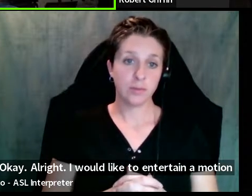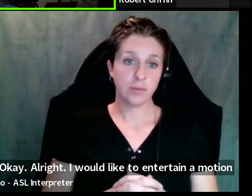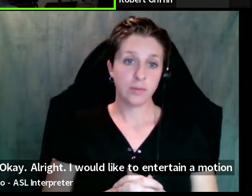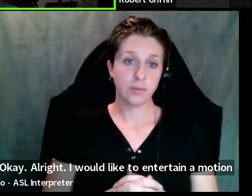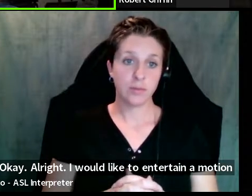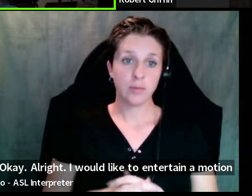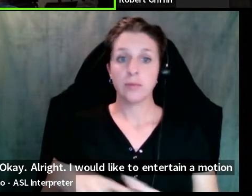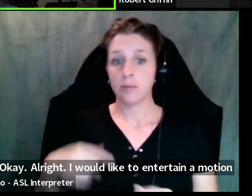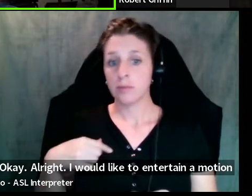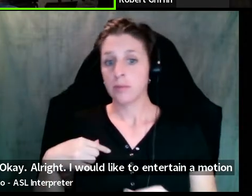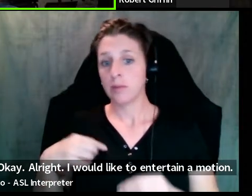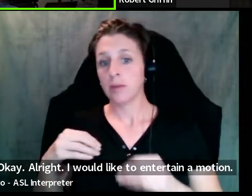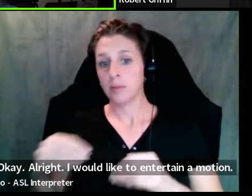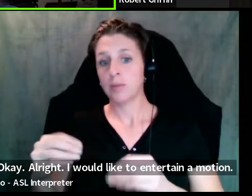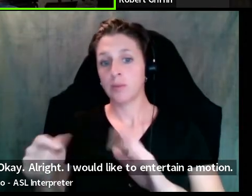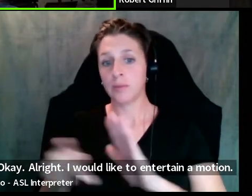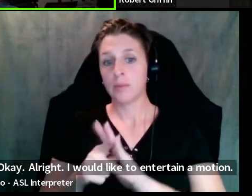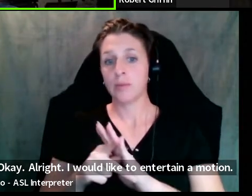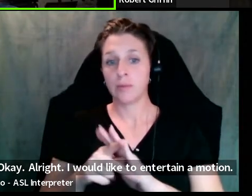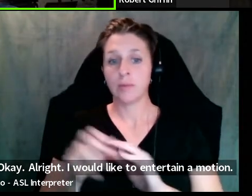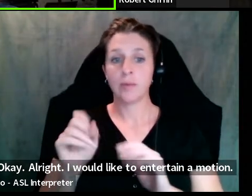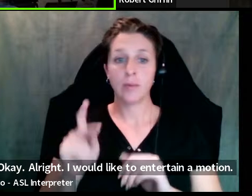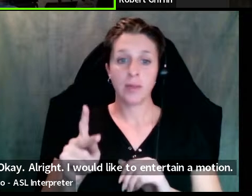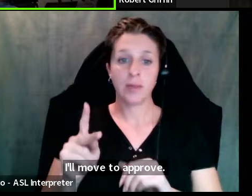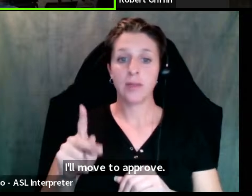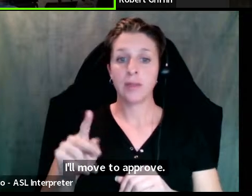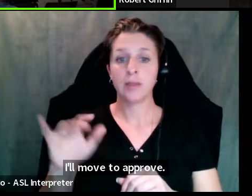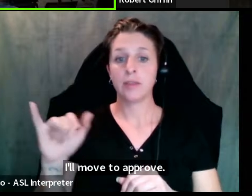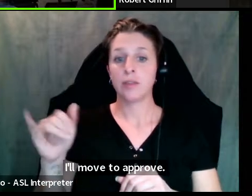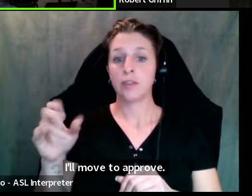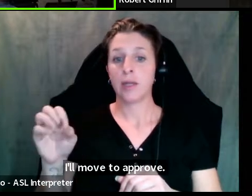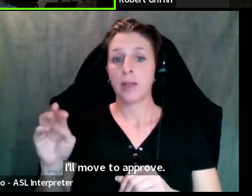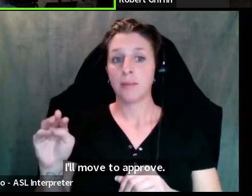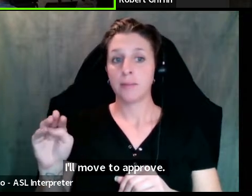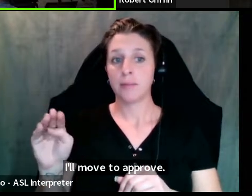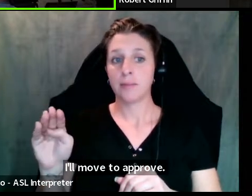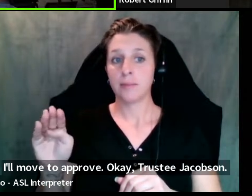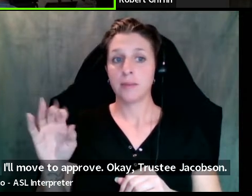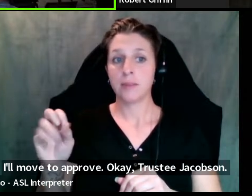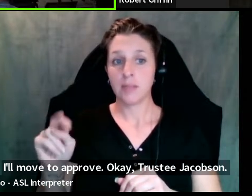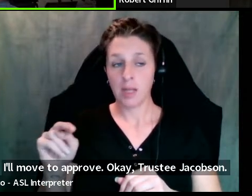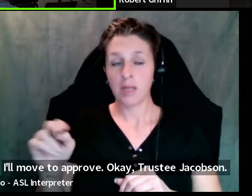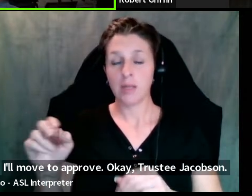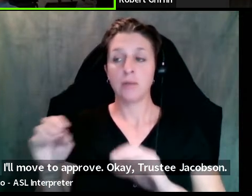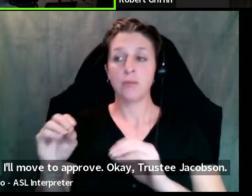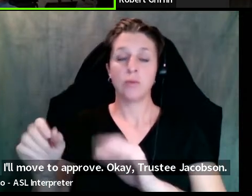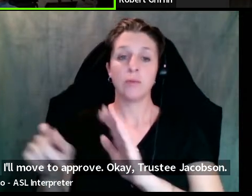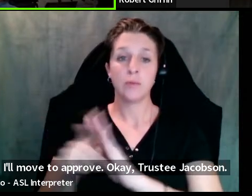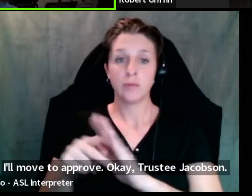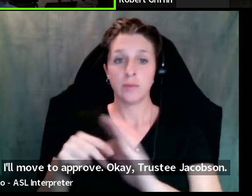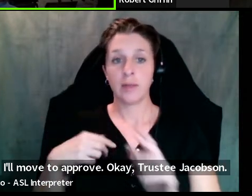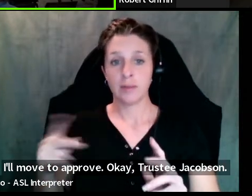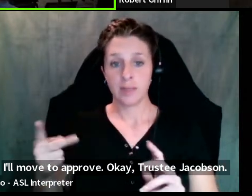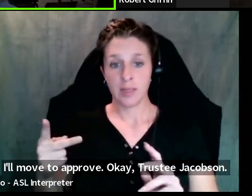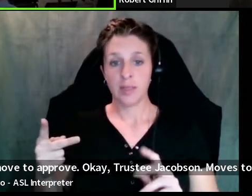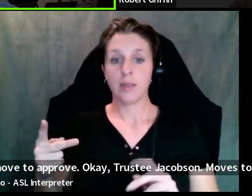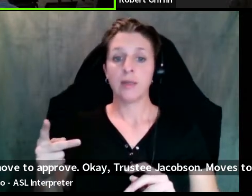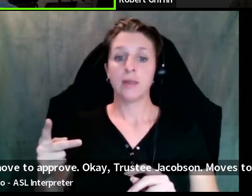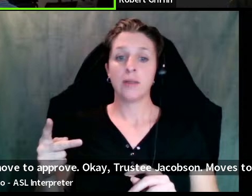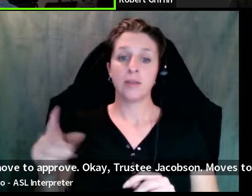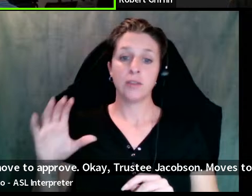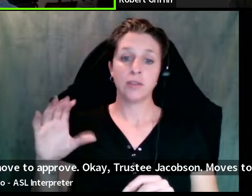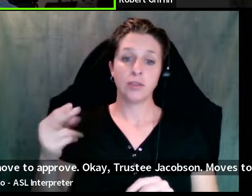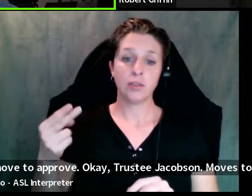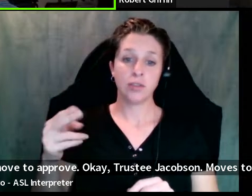I'll move to approve. Okay. Trustee Jacobson moves to approve. I'll second that. Trustee